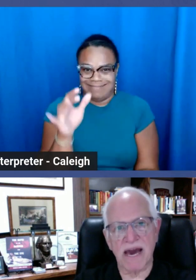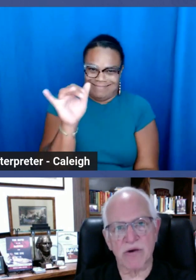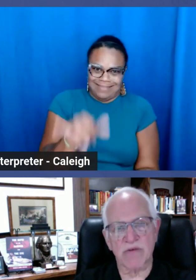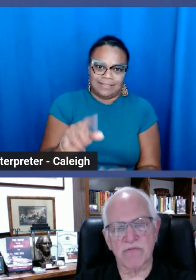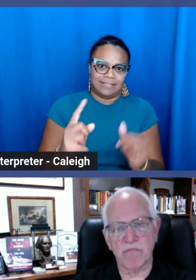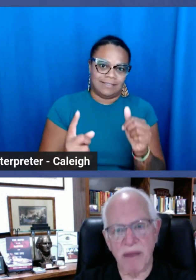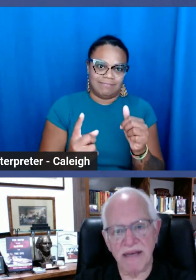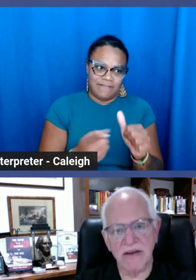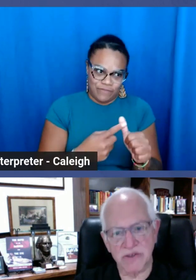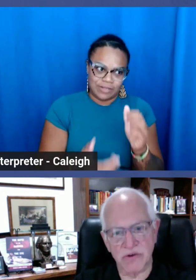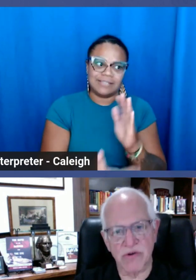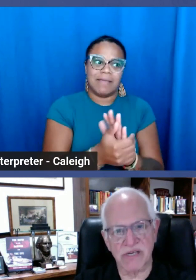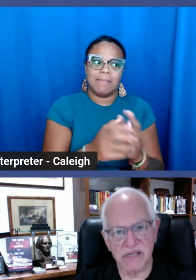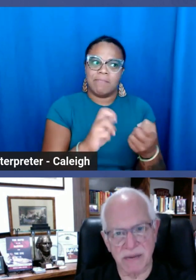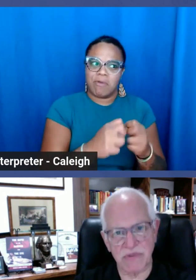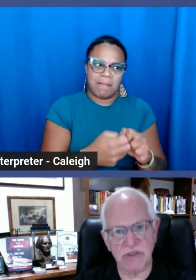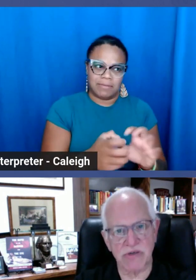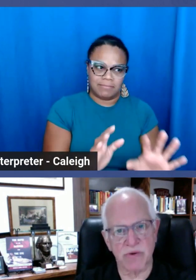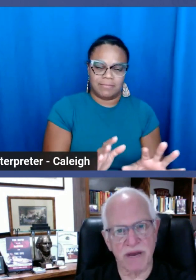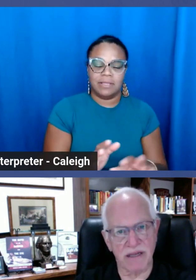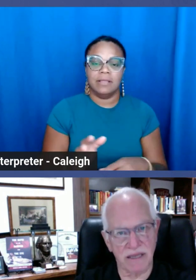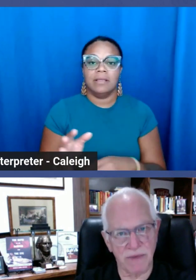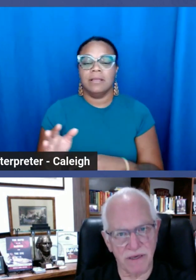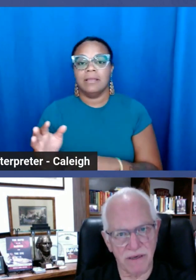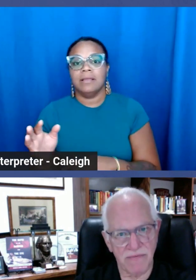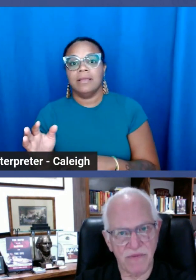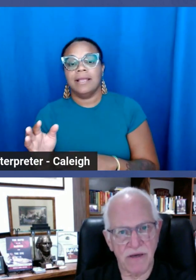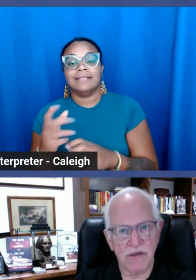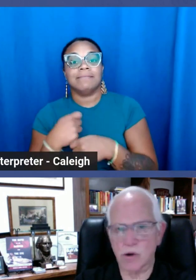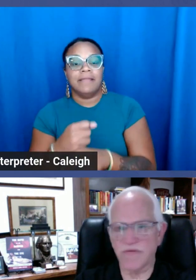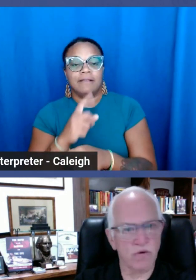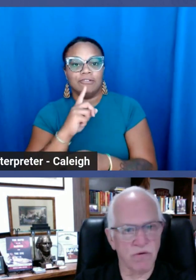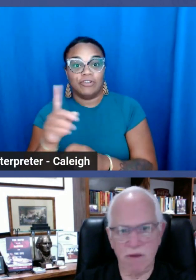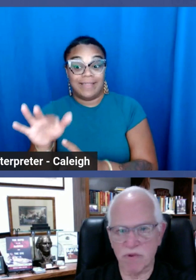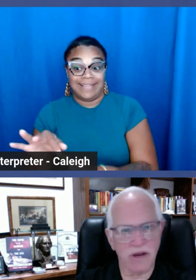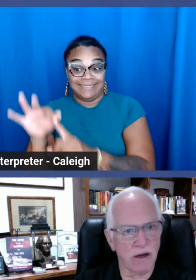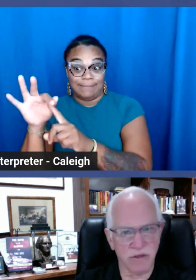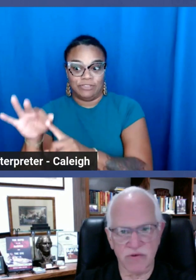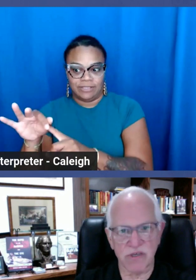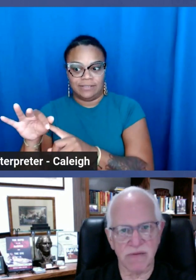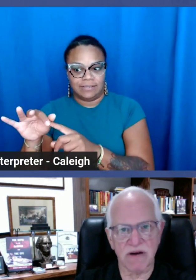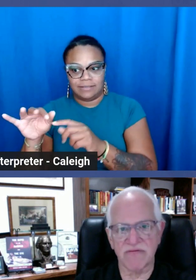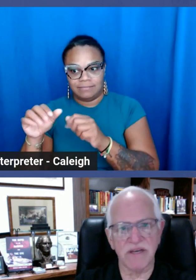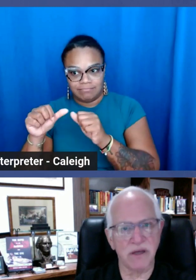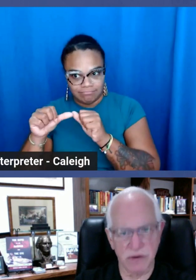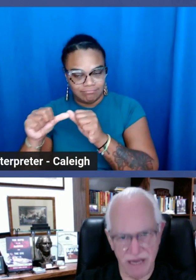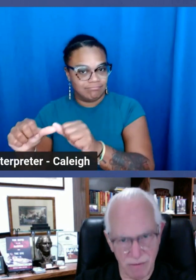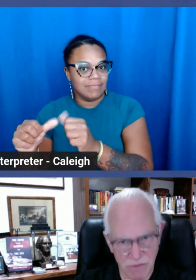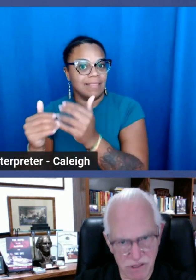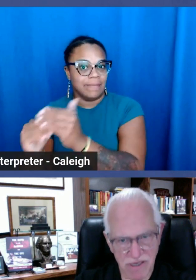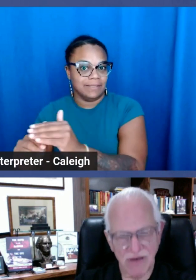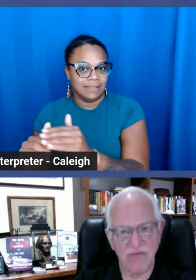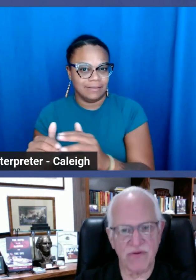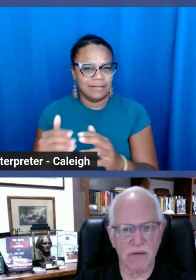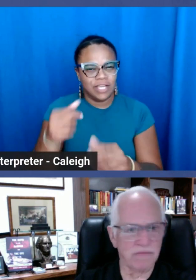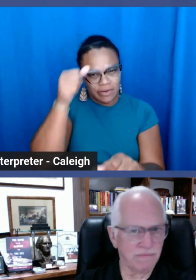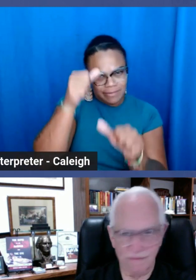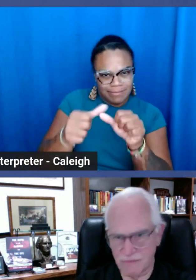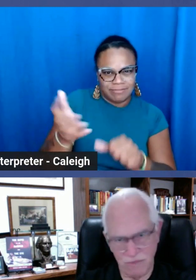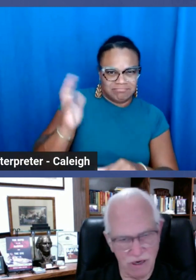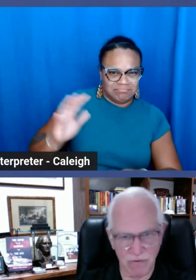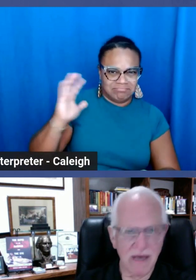is a matter of making sure those exceptions remain limited. So if you'll remember the controversy about video games